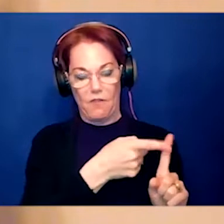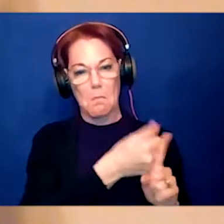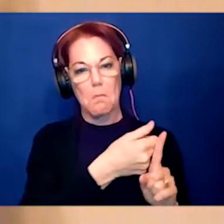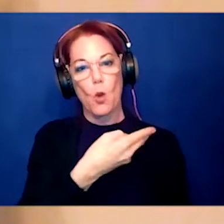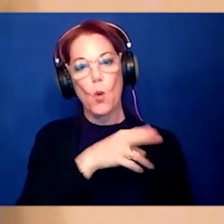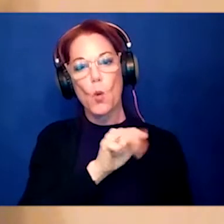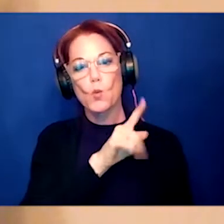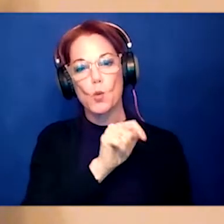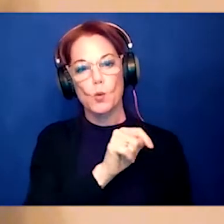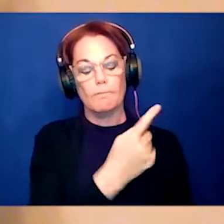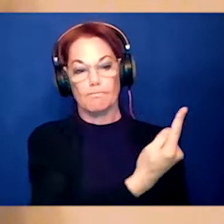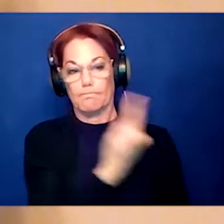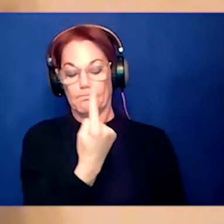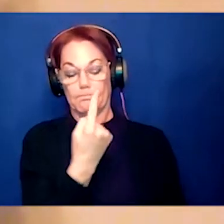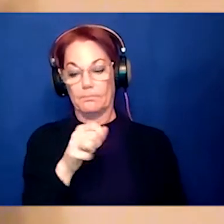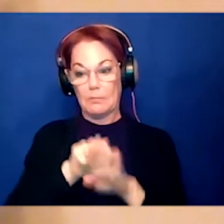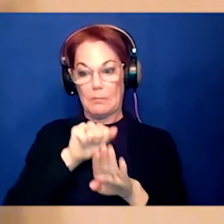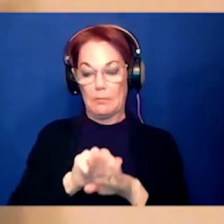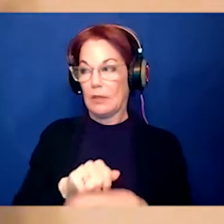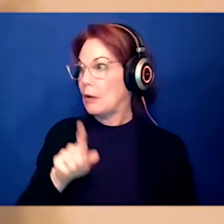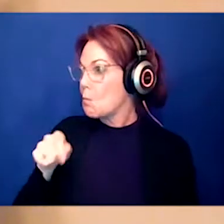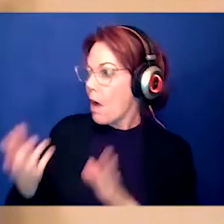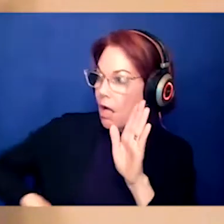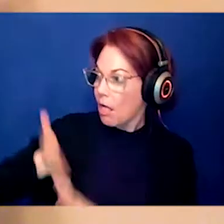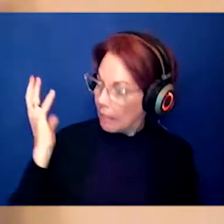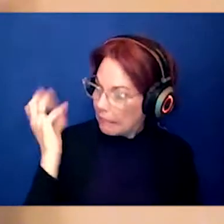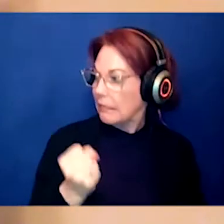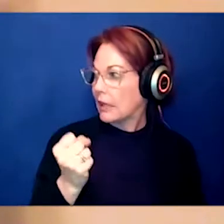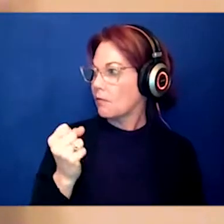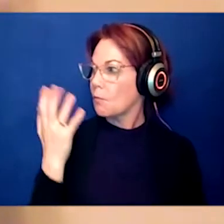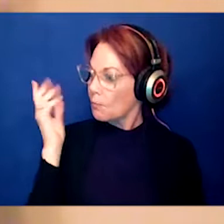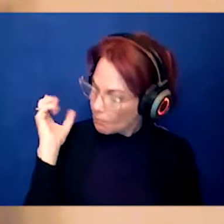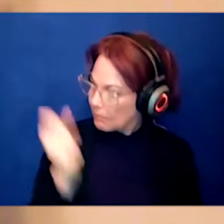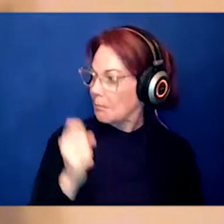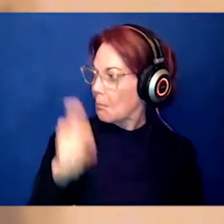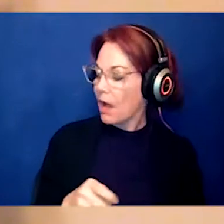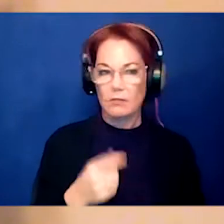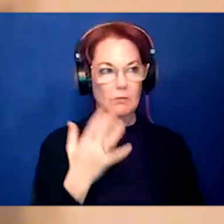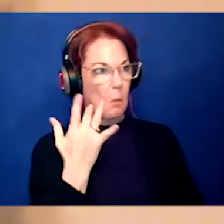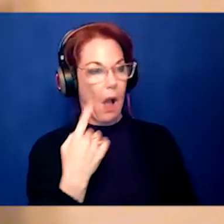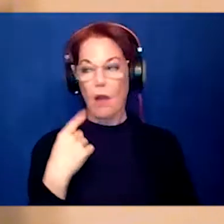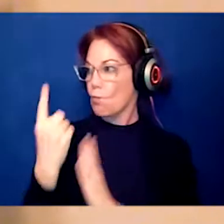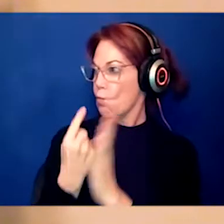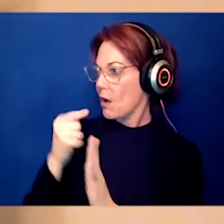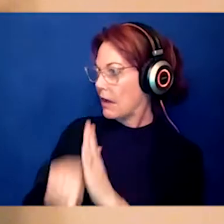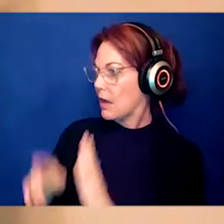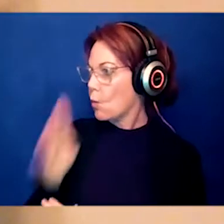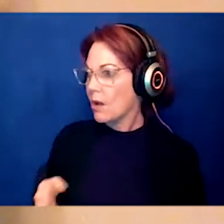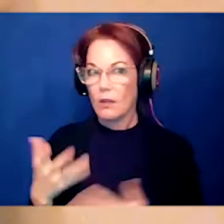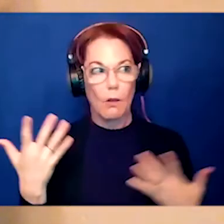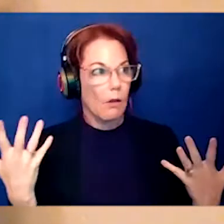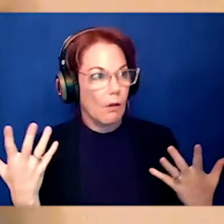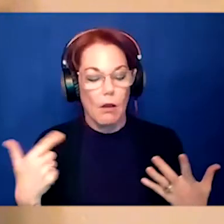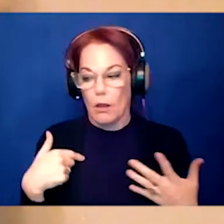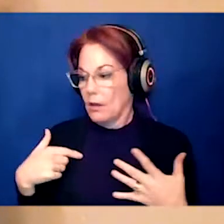my family that we were going to be killed within an hour. We immediately fled our home village and started roaming through the